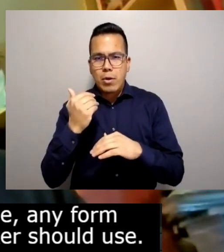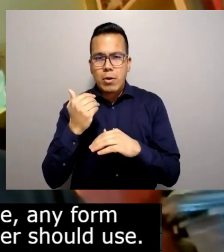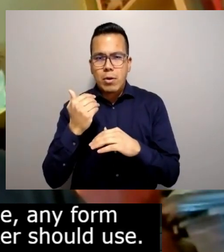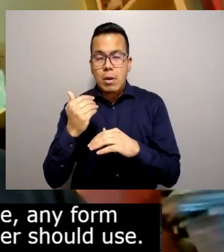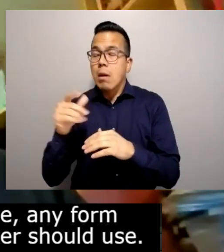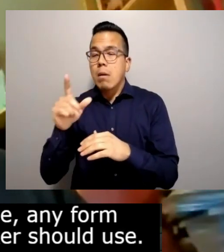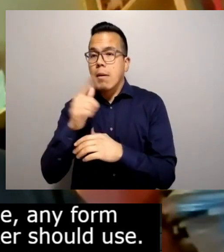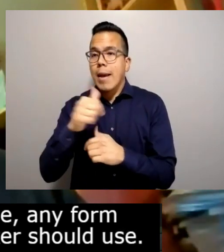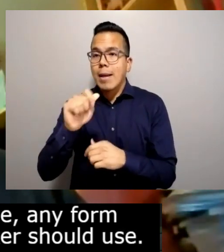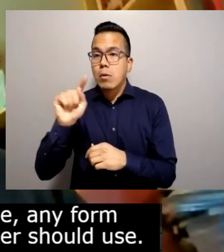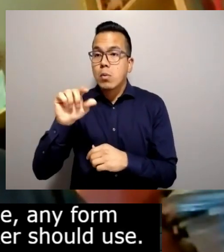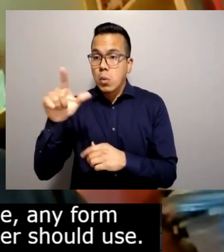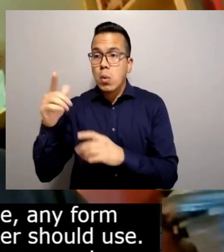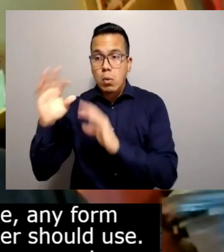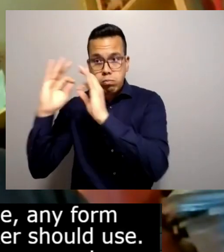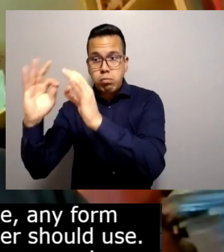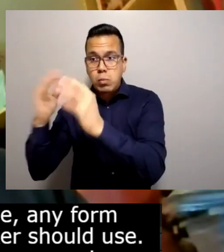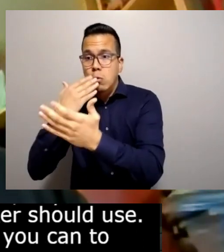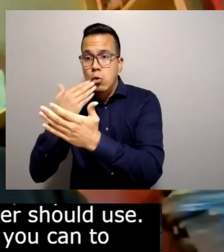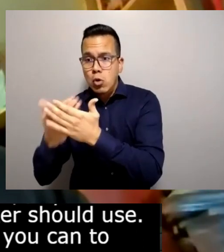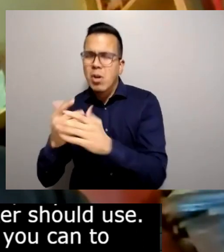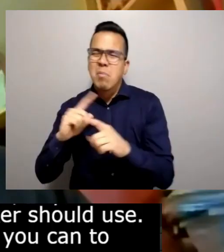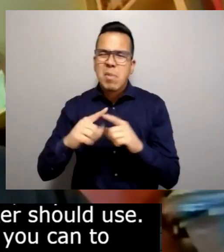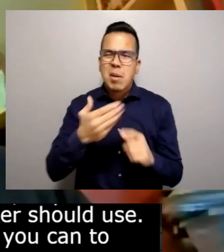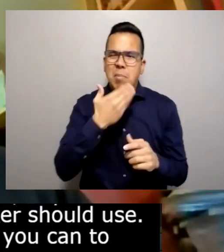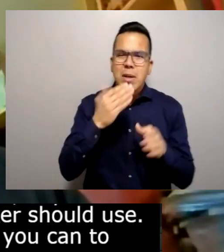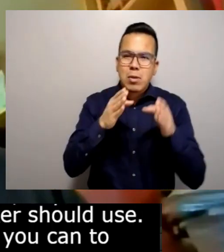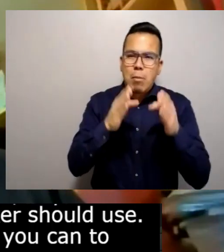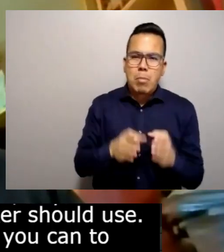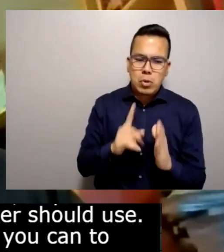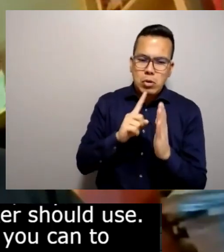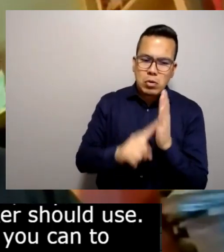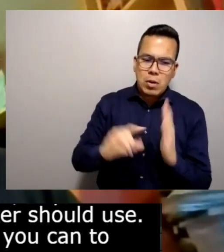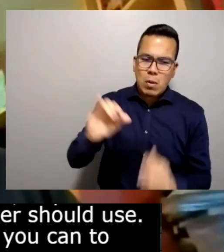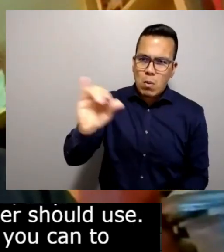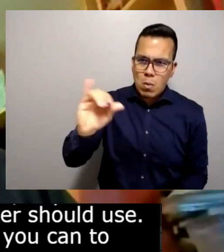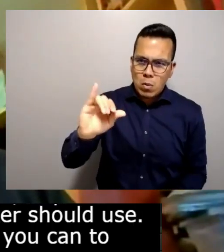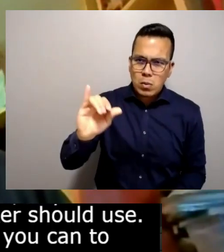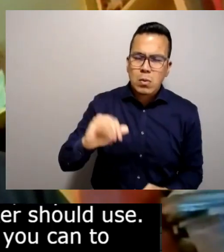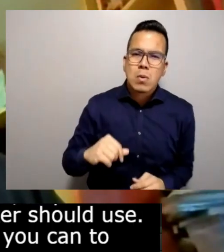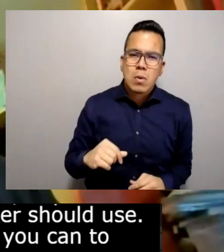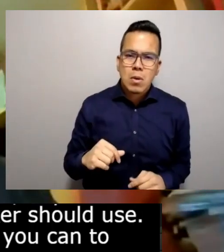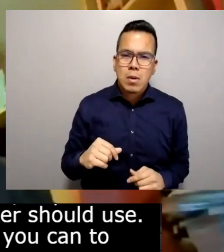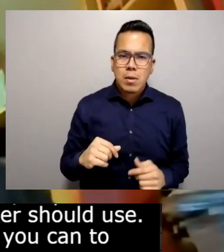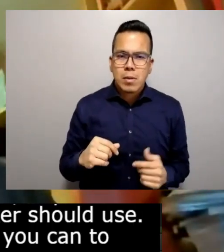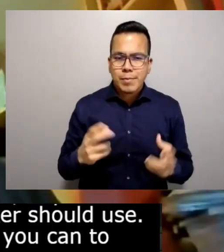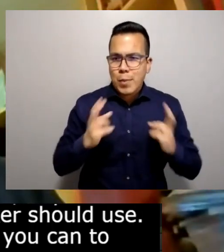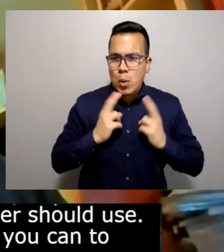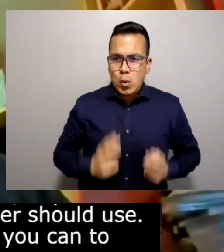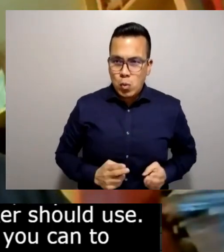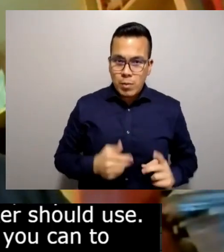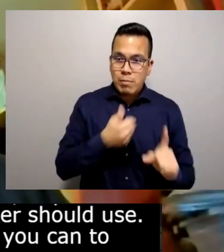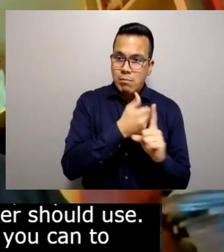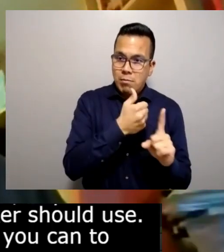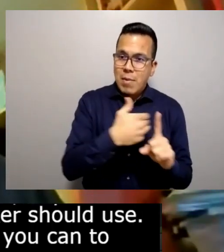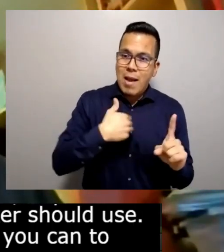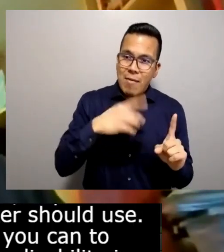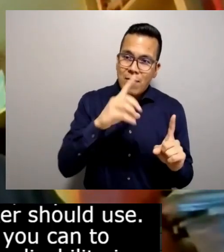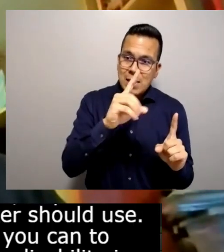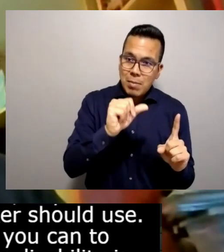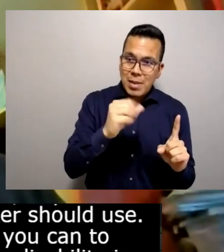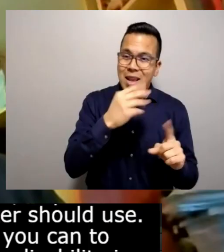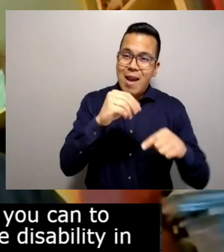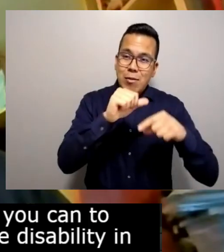things checked by a human. You both has the disability in question and the training